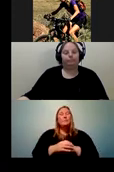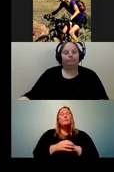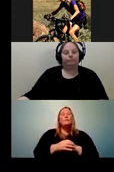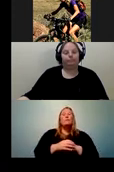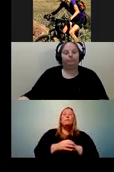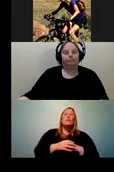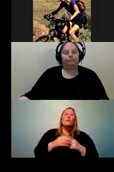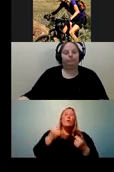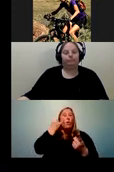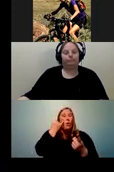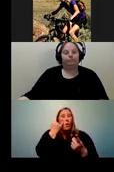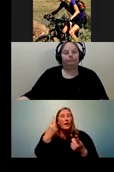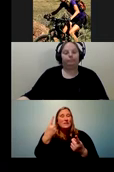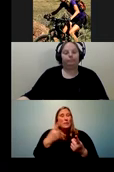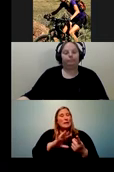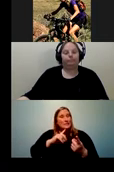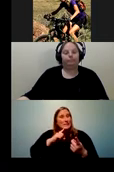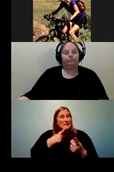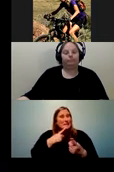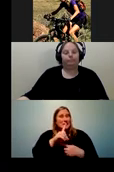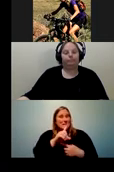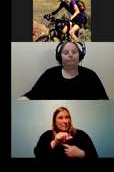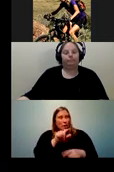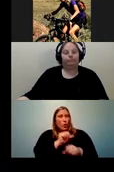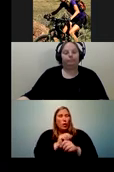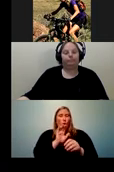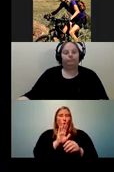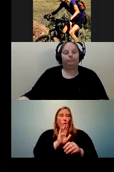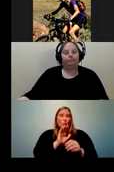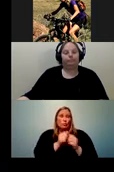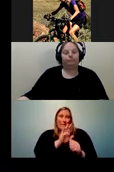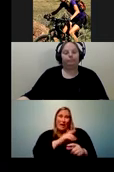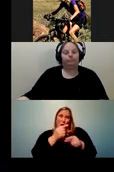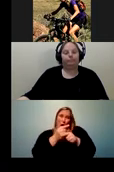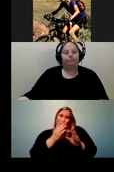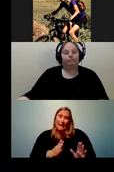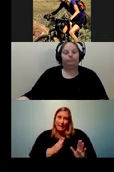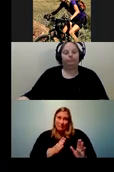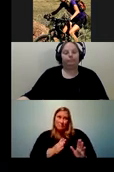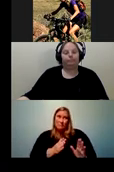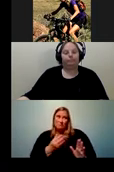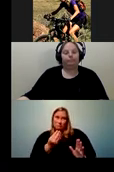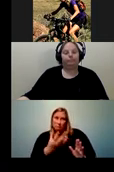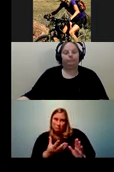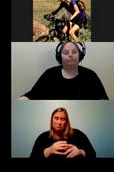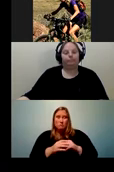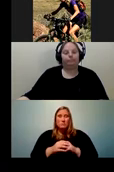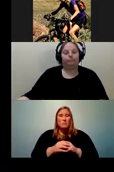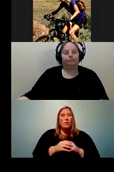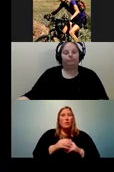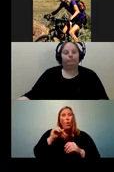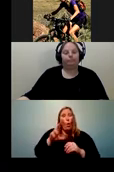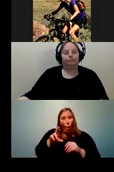more significant disability and you're working with a guardian. Duty to report, that would be the one time that we're allowed to violate